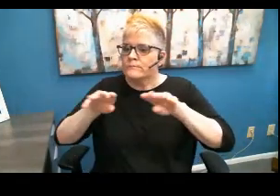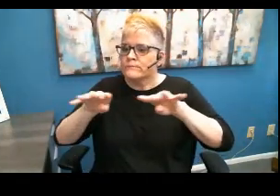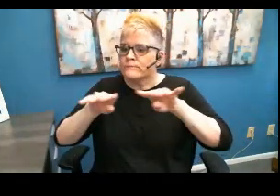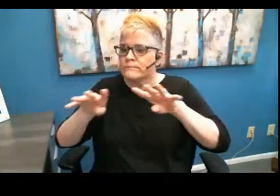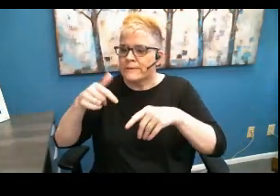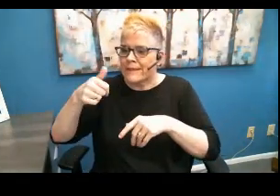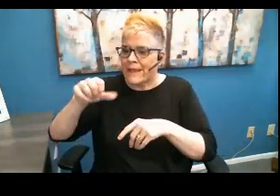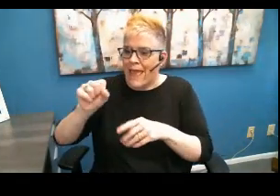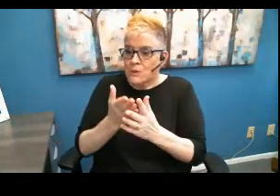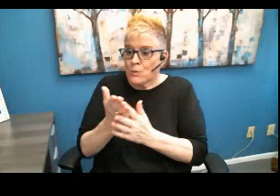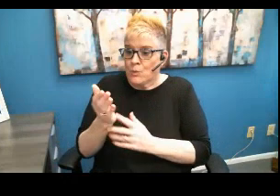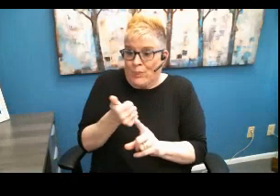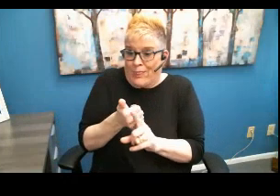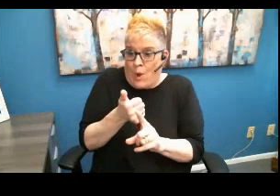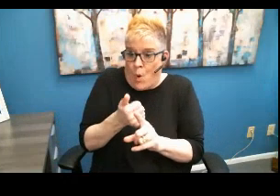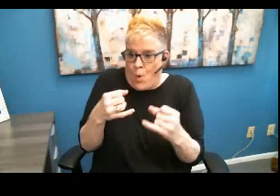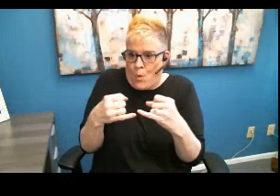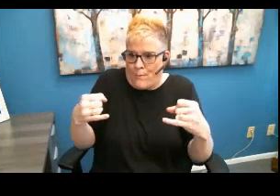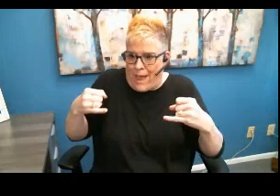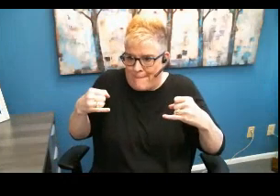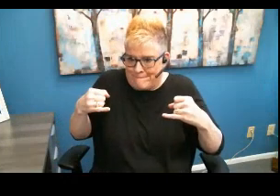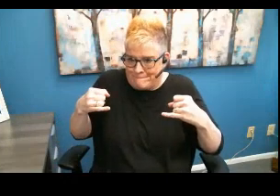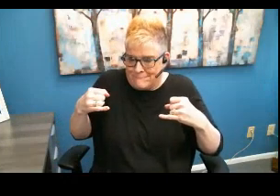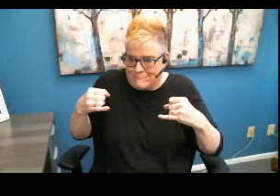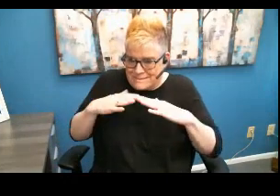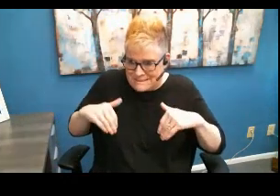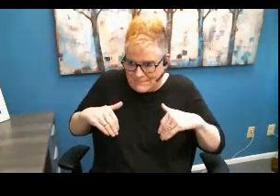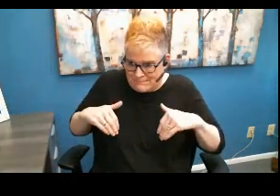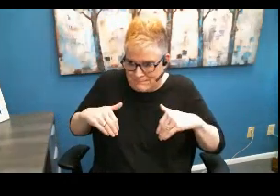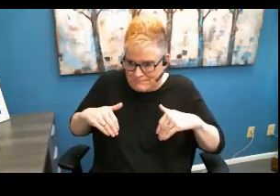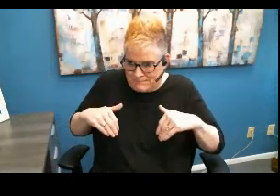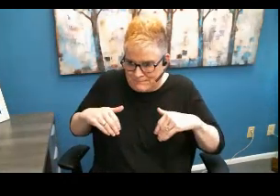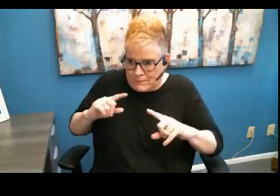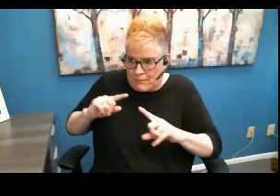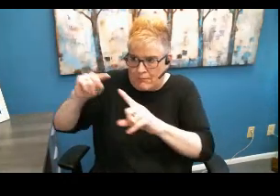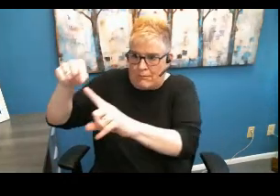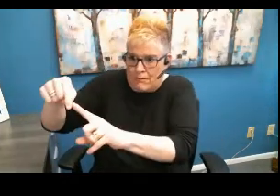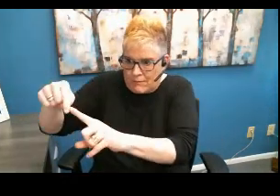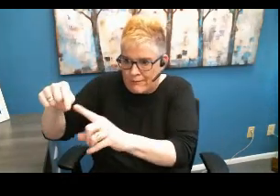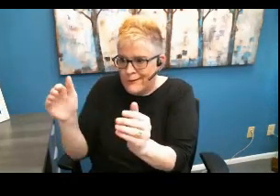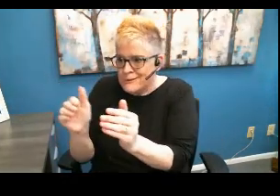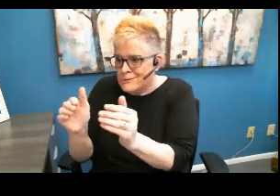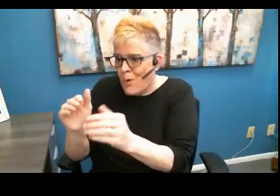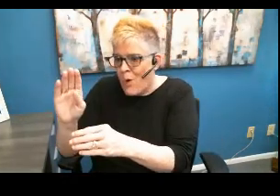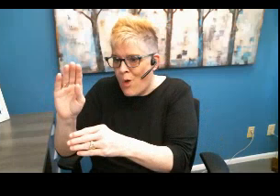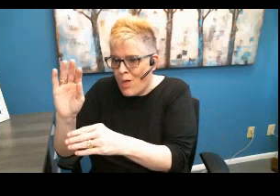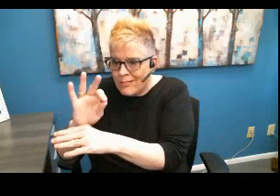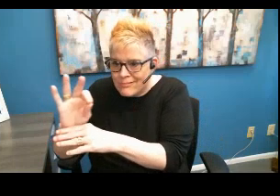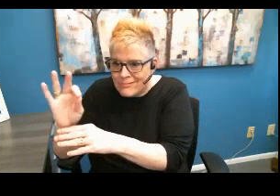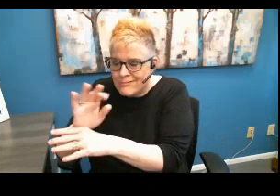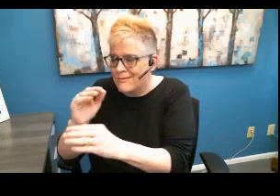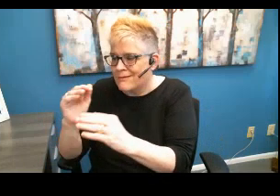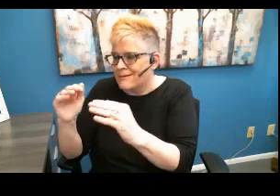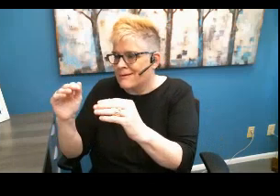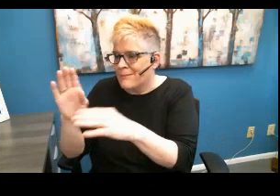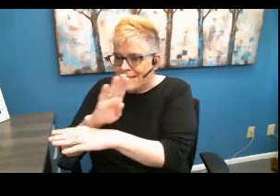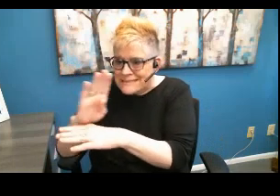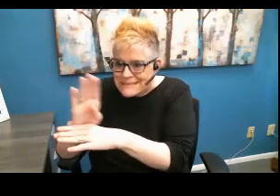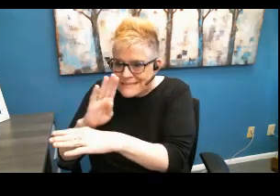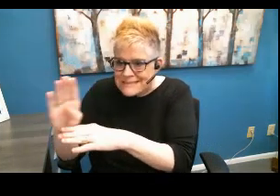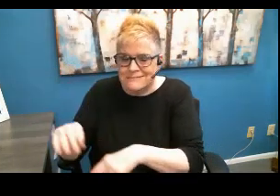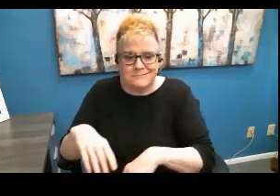their own piping systems to the end user. So small manufacturing customers, commercial customers,